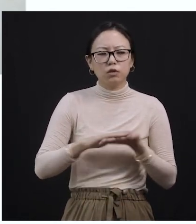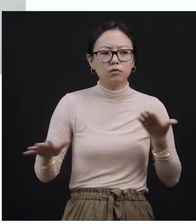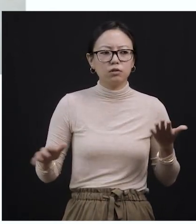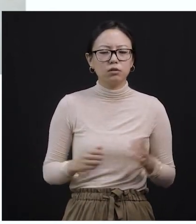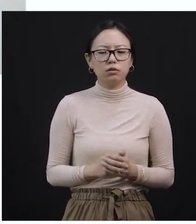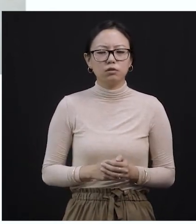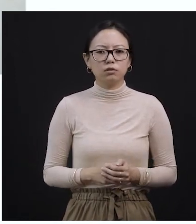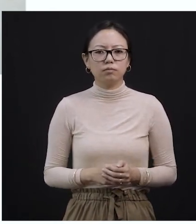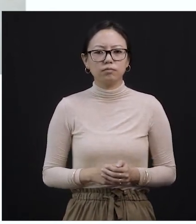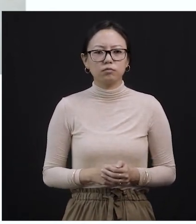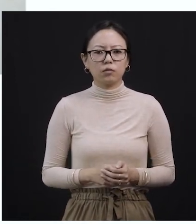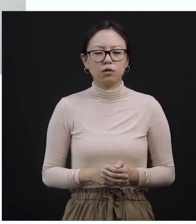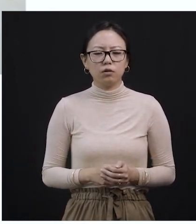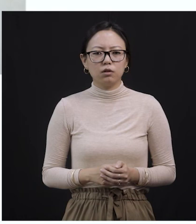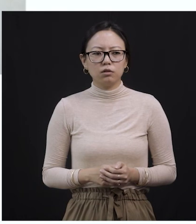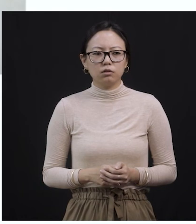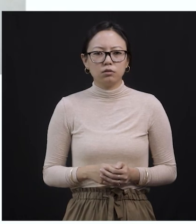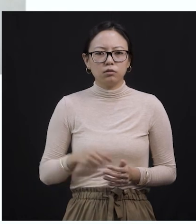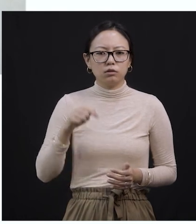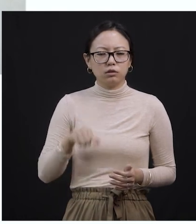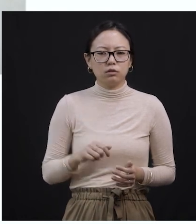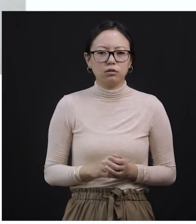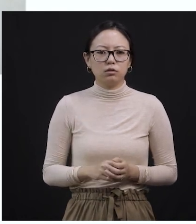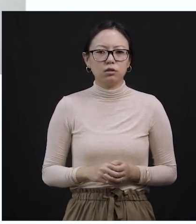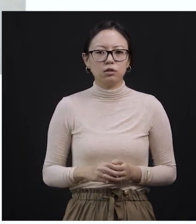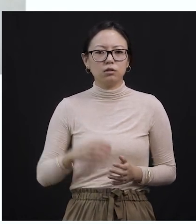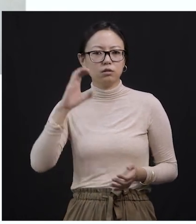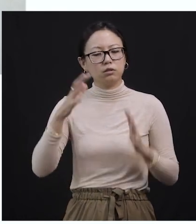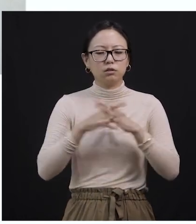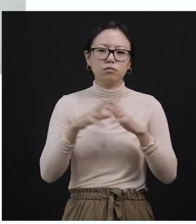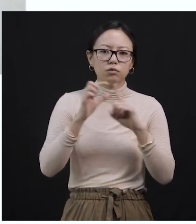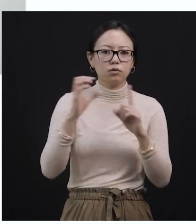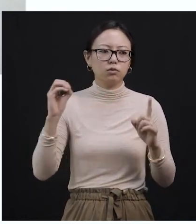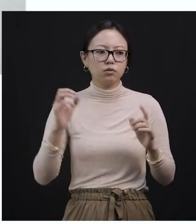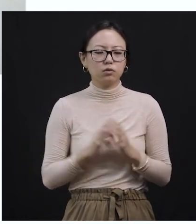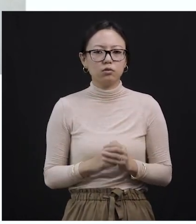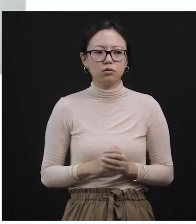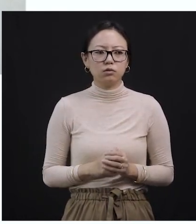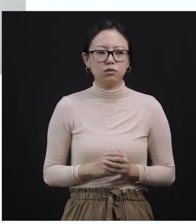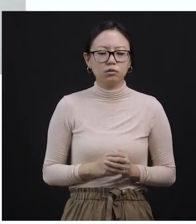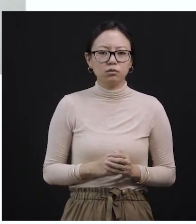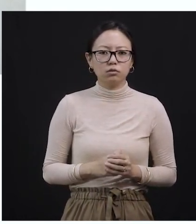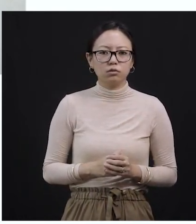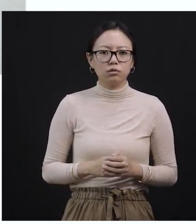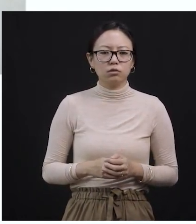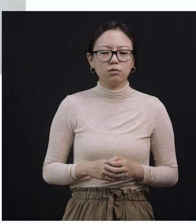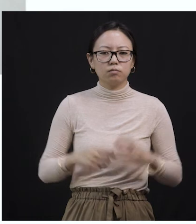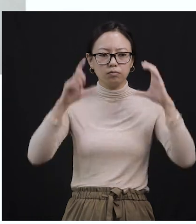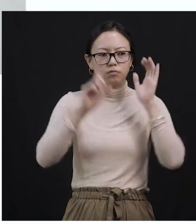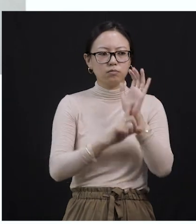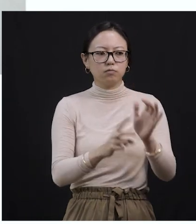just do a quick exercise in your textbook. Match the number of objects, the objects are given